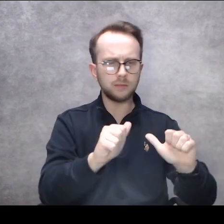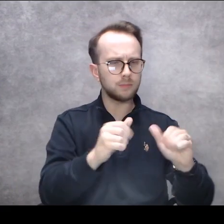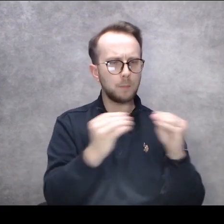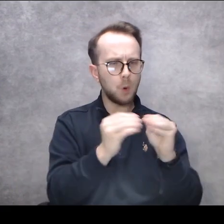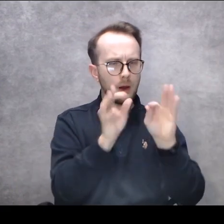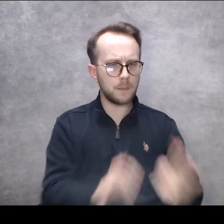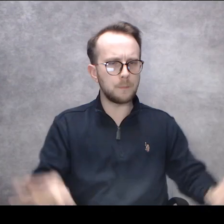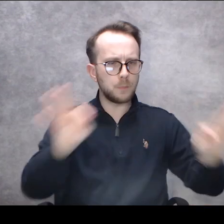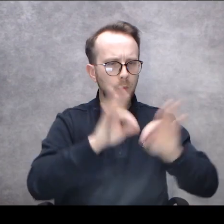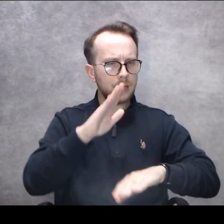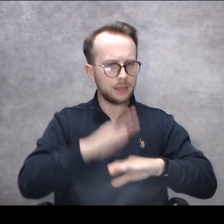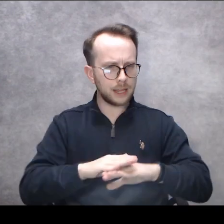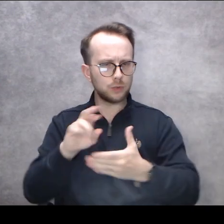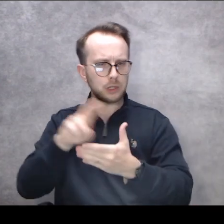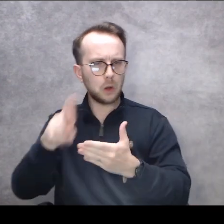performance.